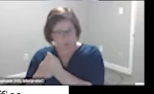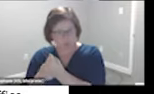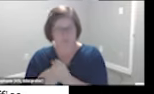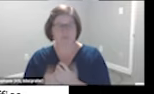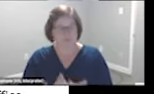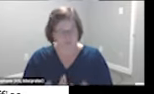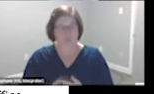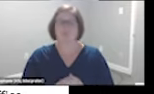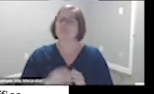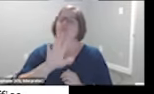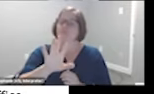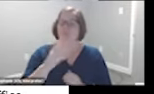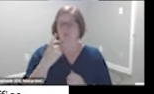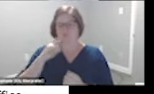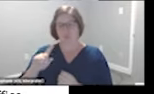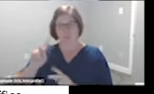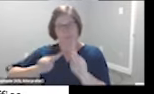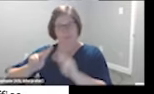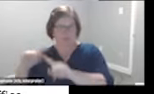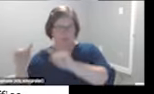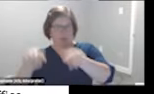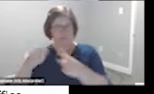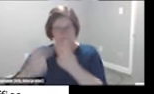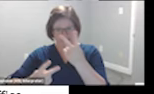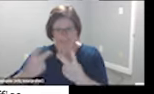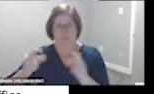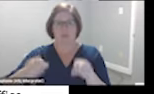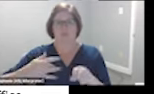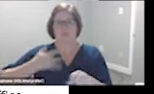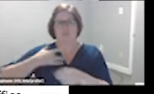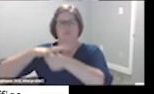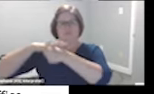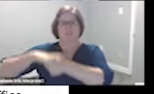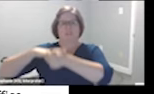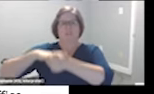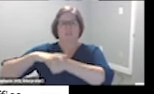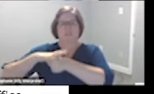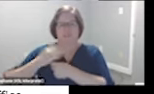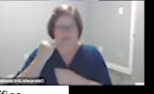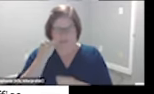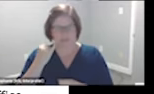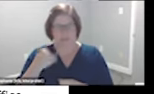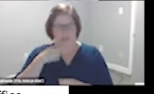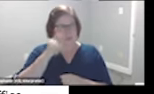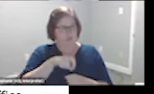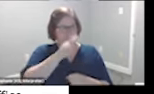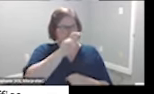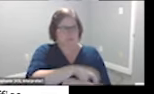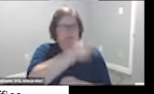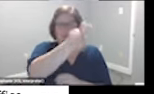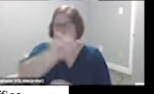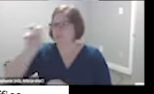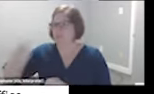that for visitors, it can be very stressful if you have them change multiple buildings throughout the day.